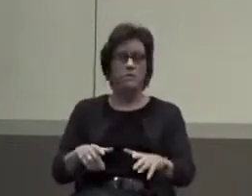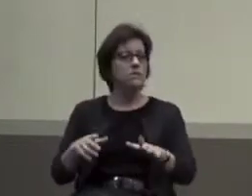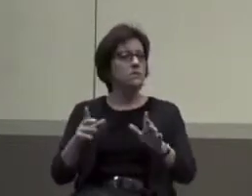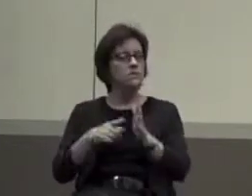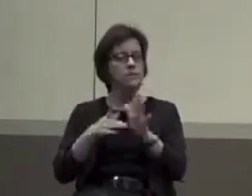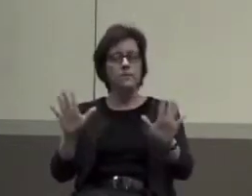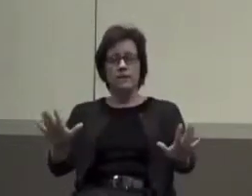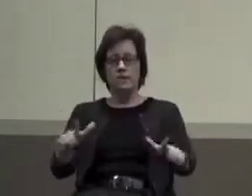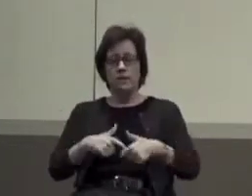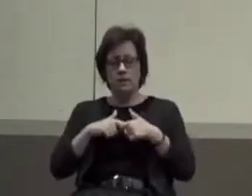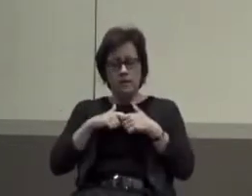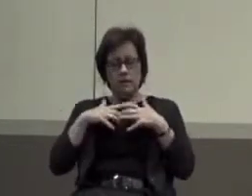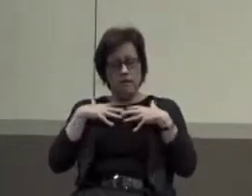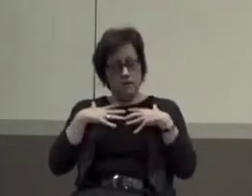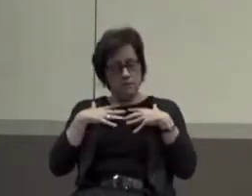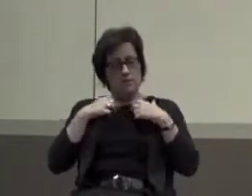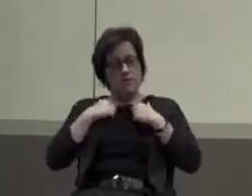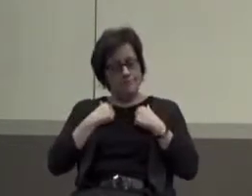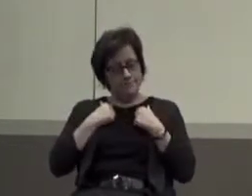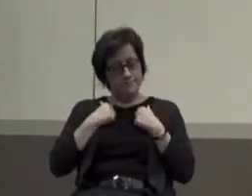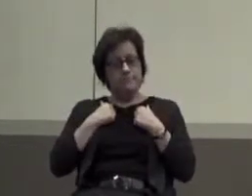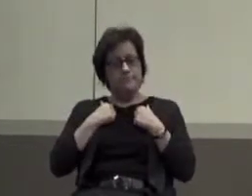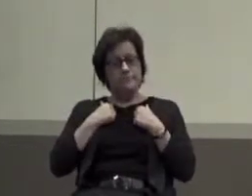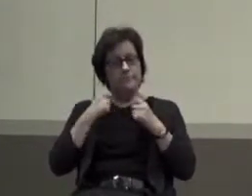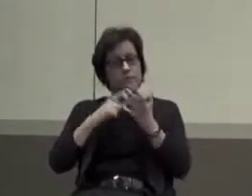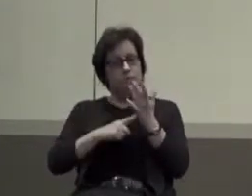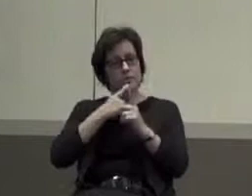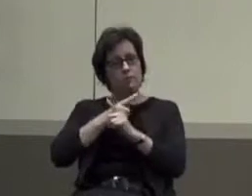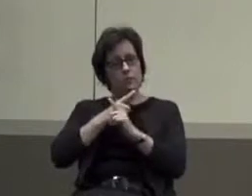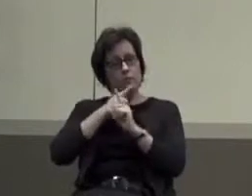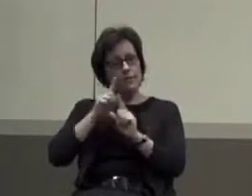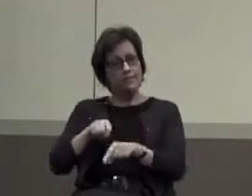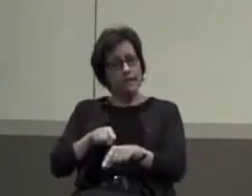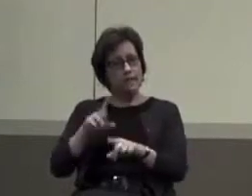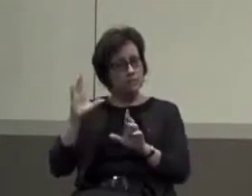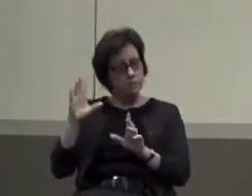is it that I need to respond appropriately.